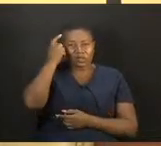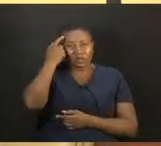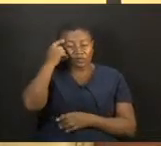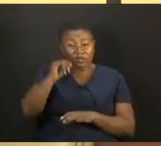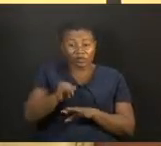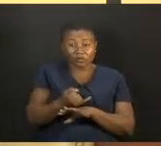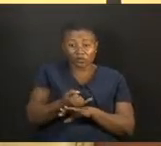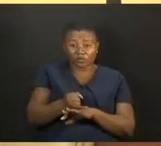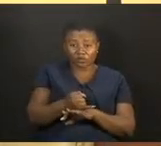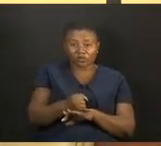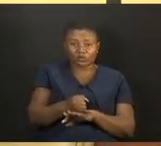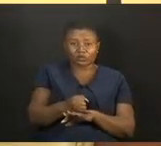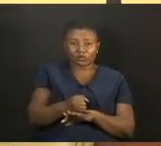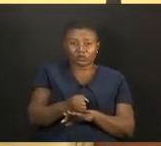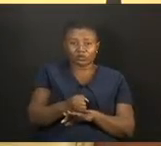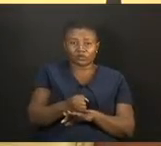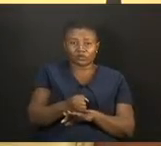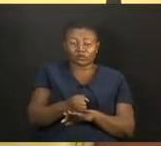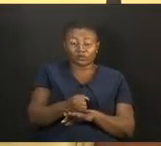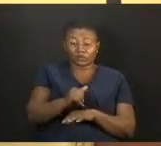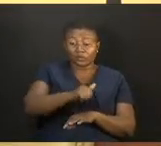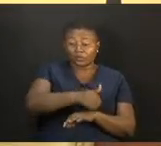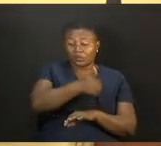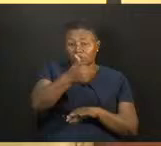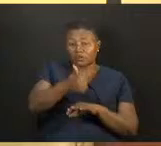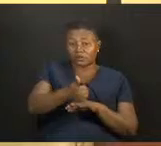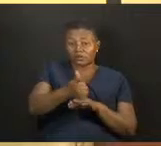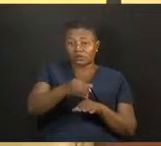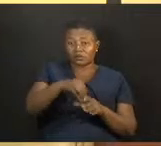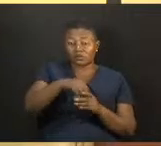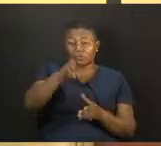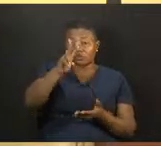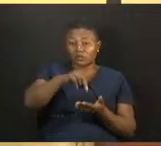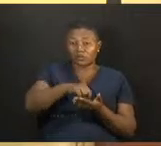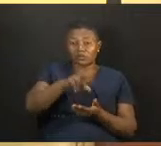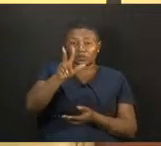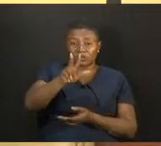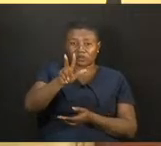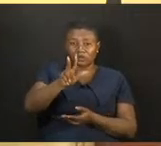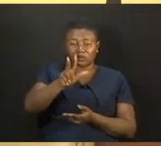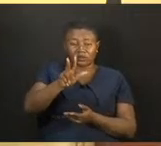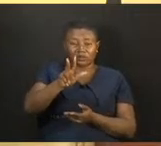Institute, which was established in 2003 by Act